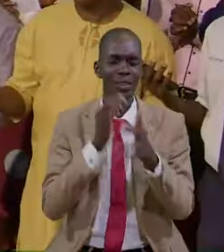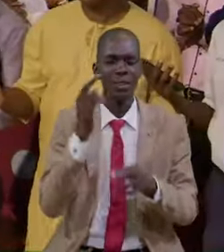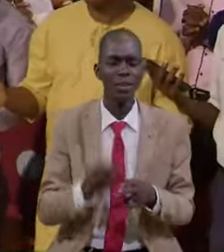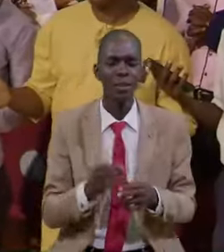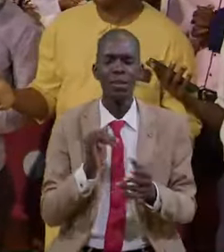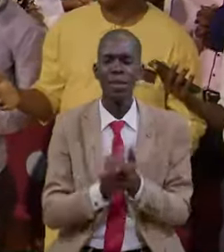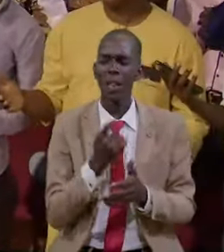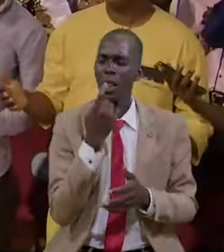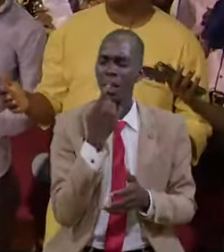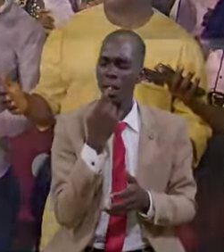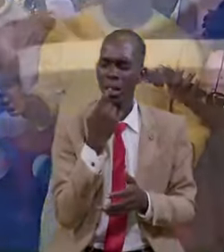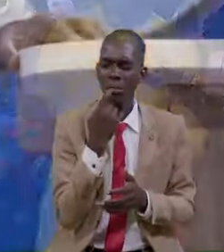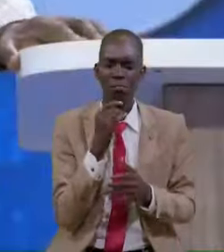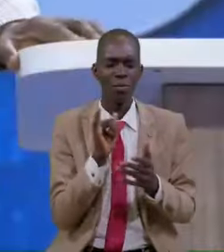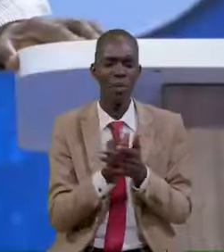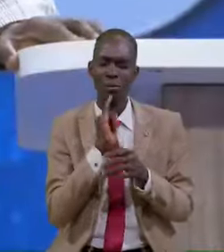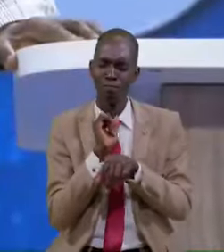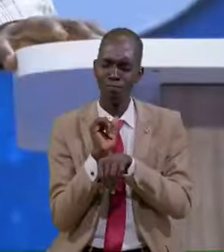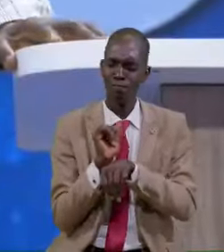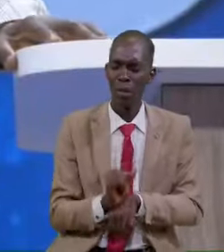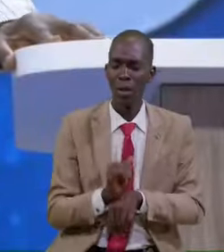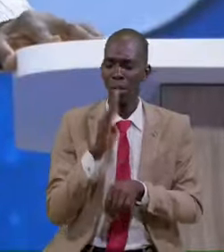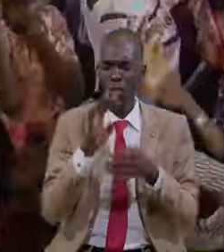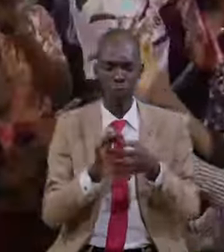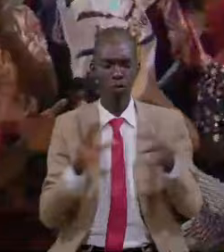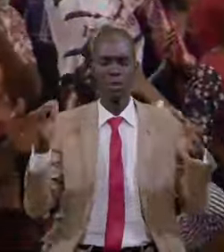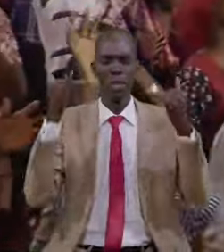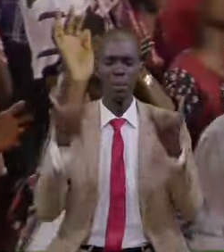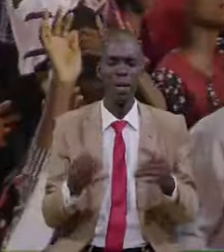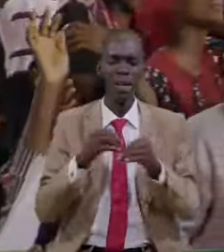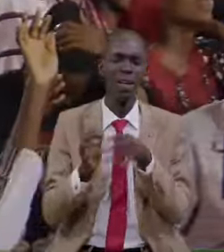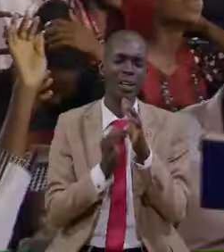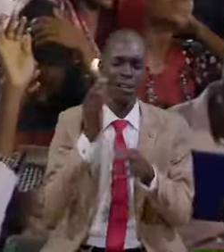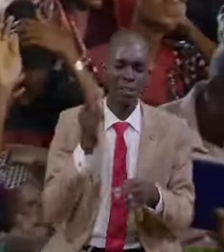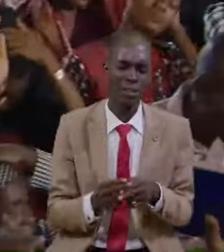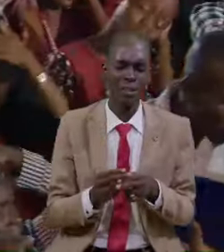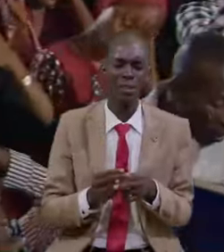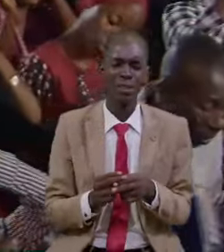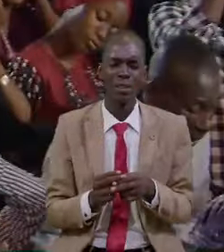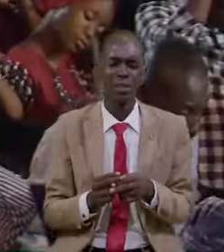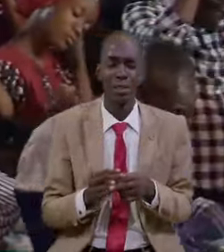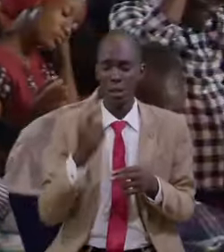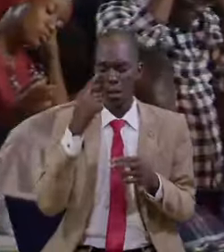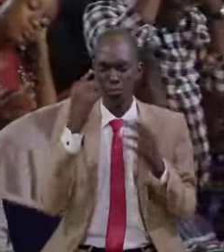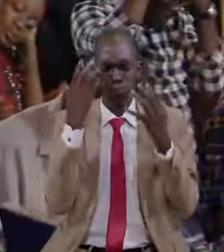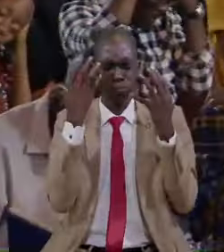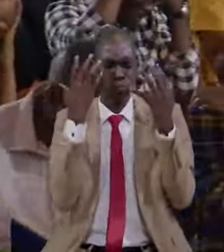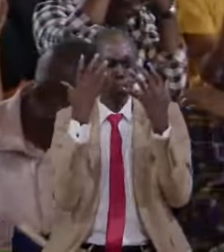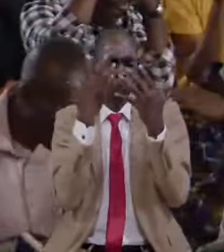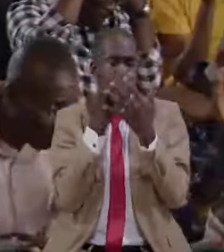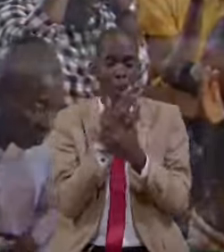tongues tied, be loose right now. Dim eyes, blind